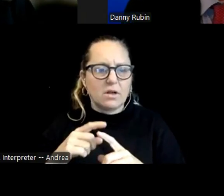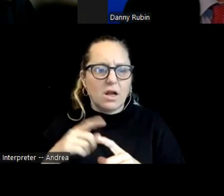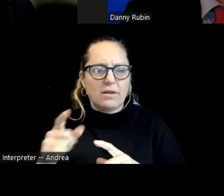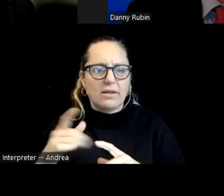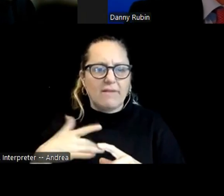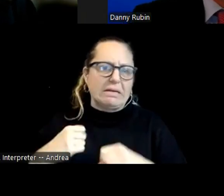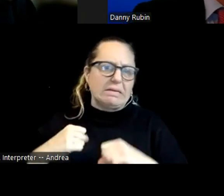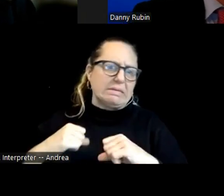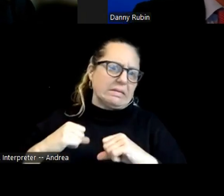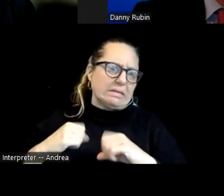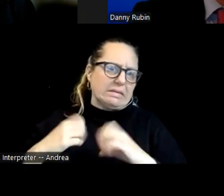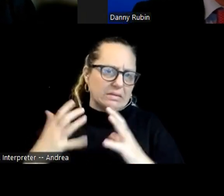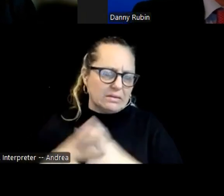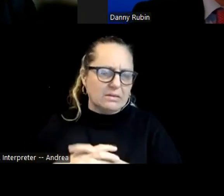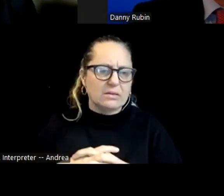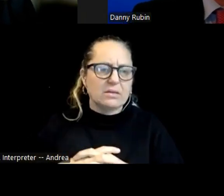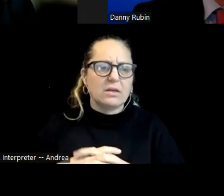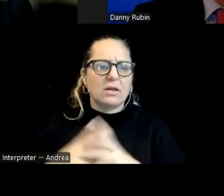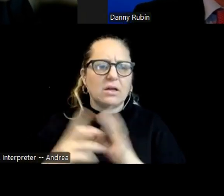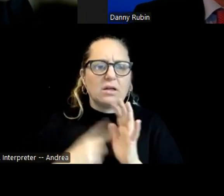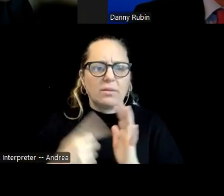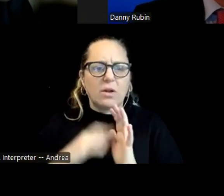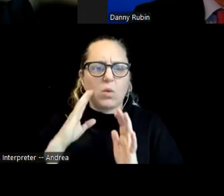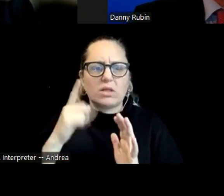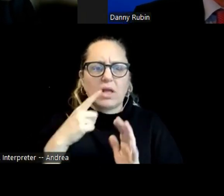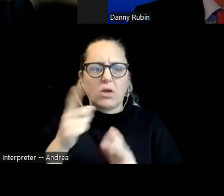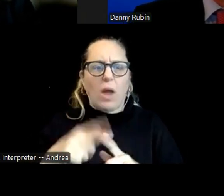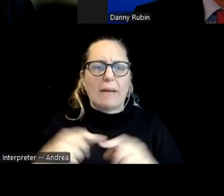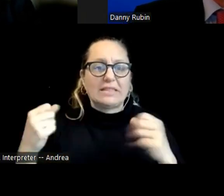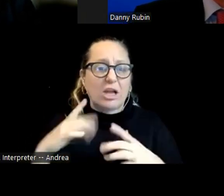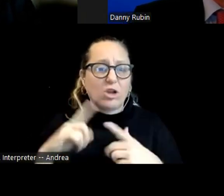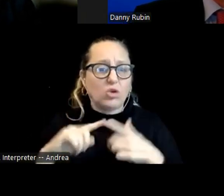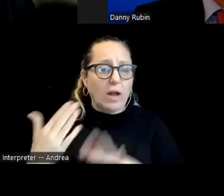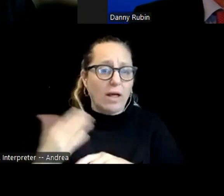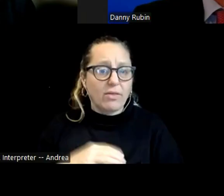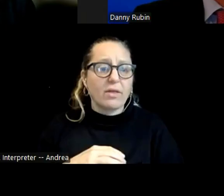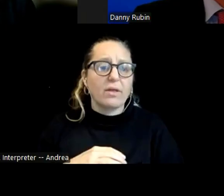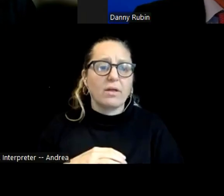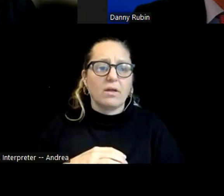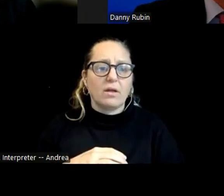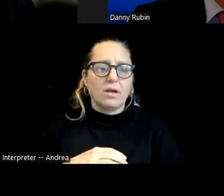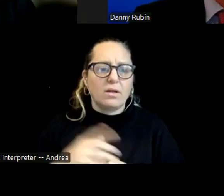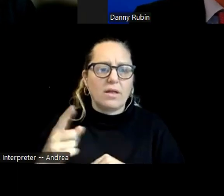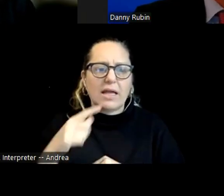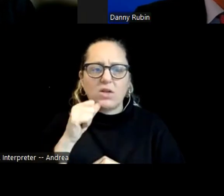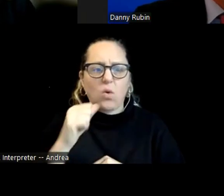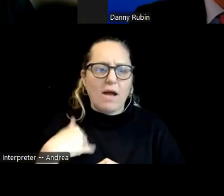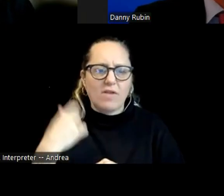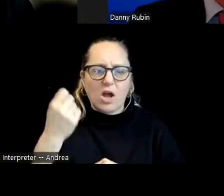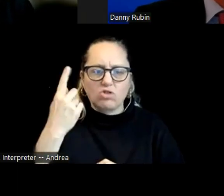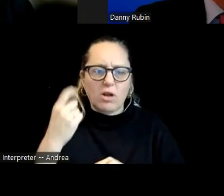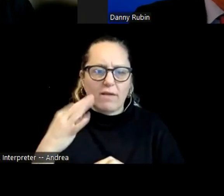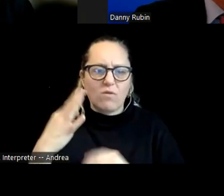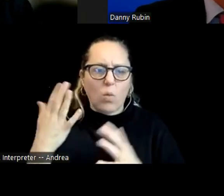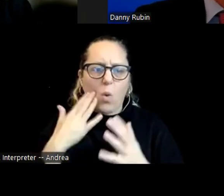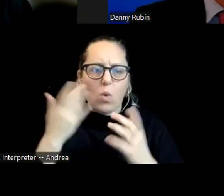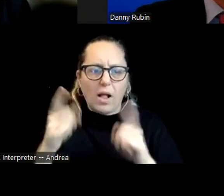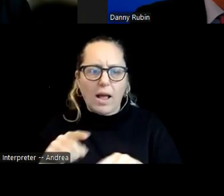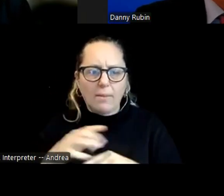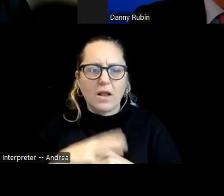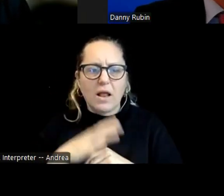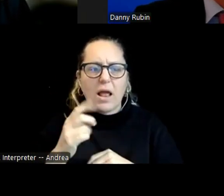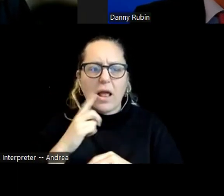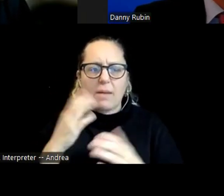apprehensive. Sometimes they'll tell you, "I'm scared to death," and I think they don't have an understanding of what's going to happen, and